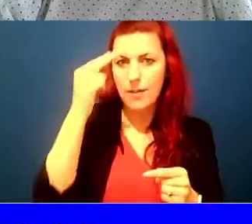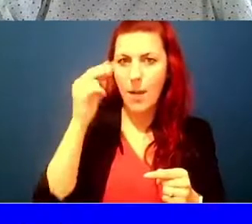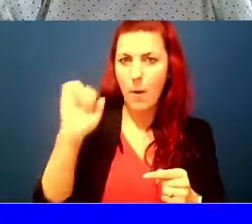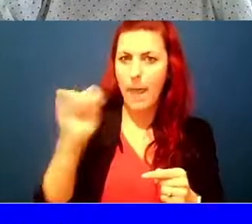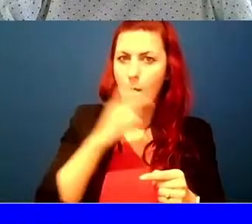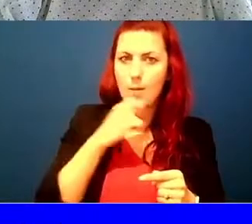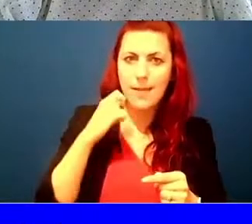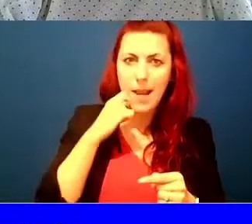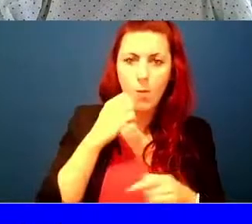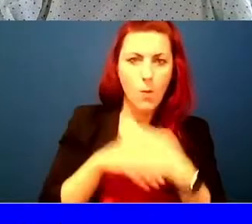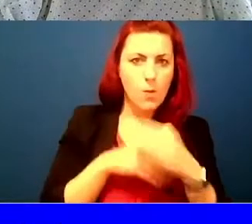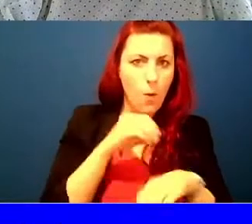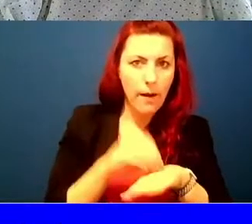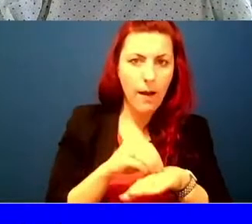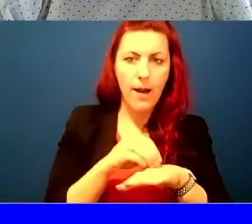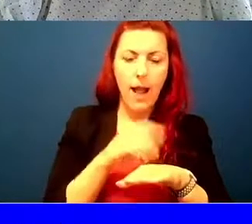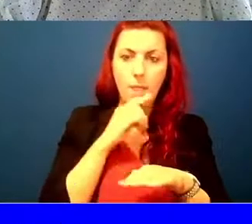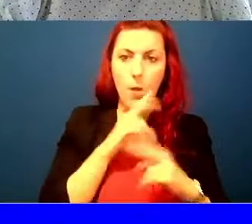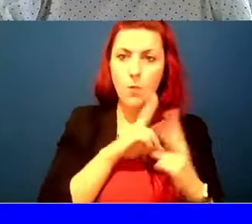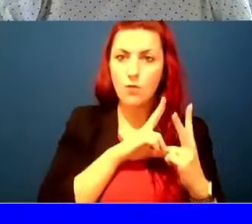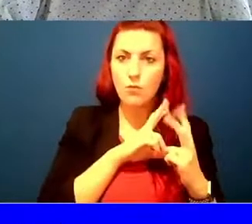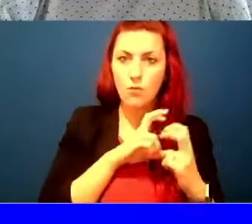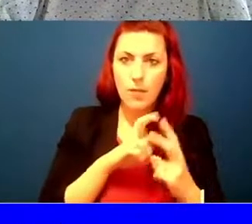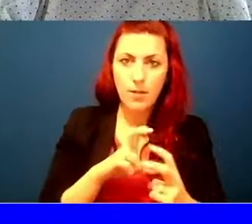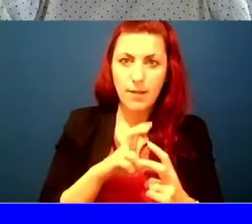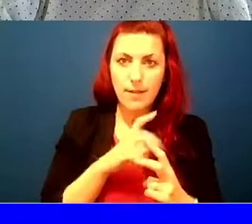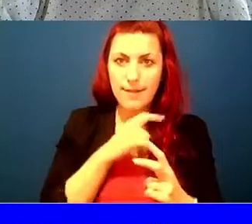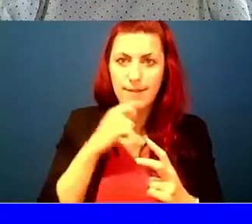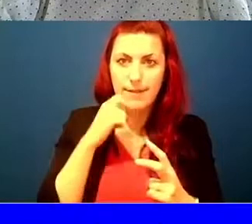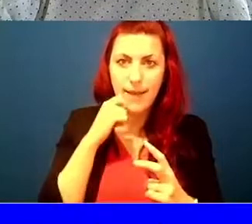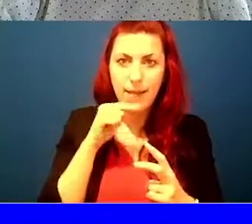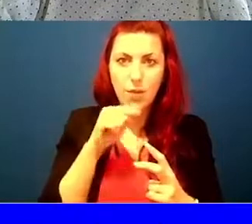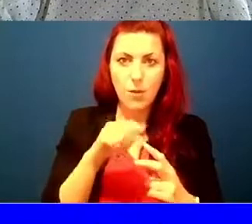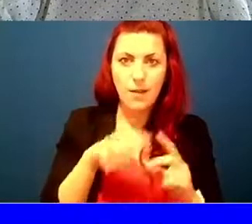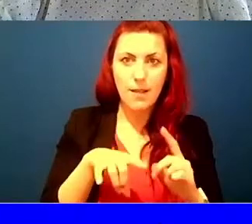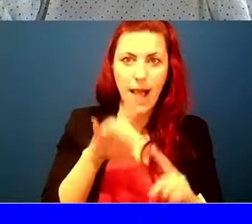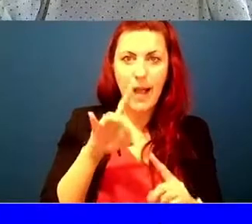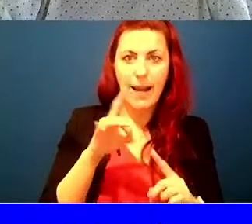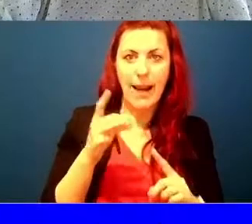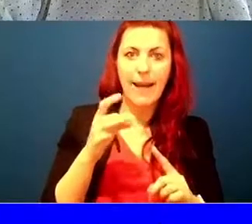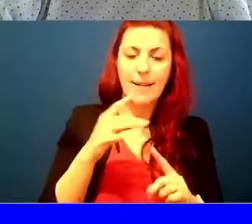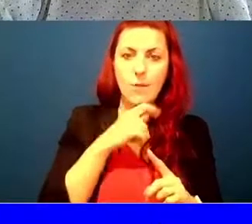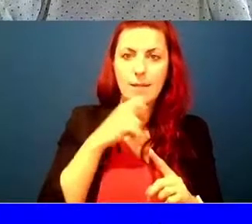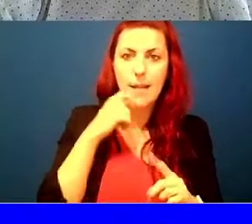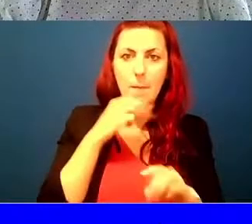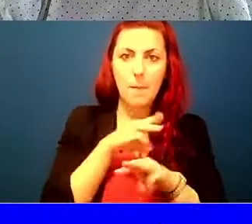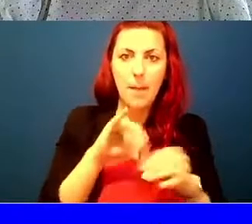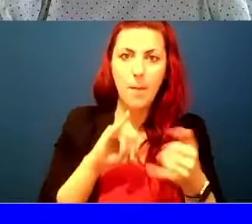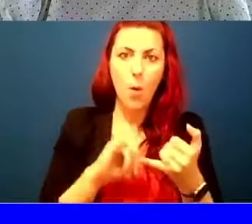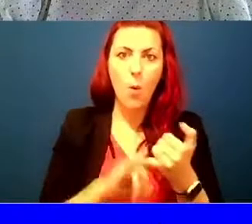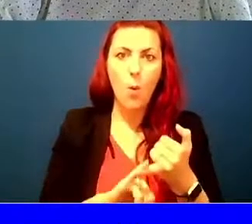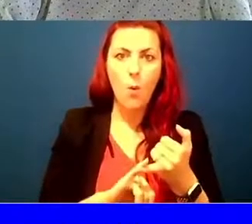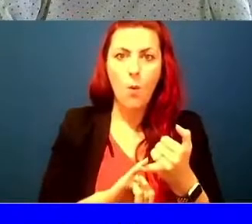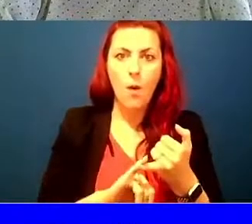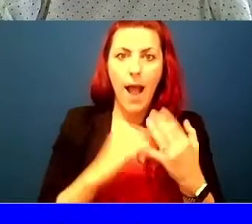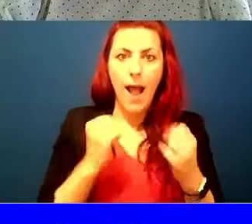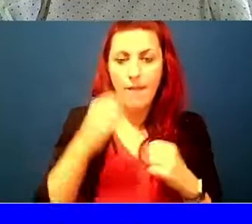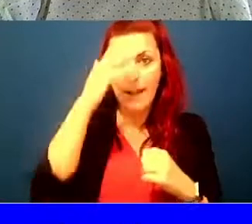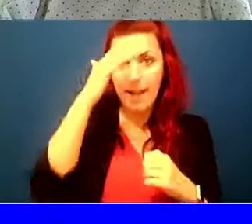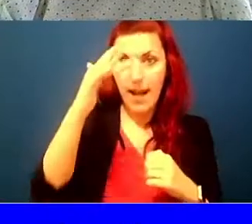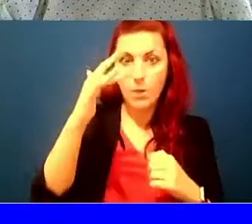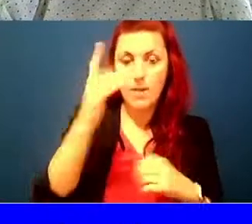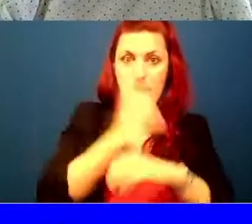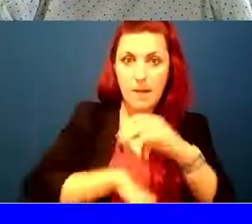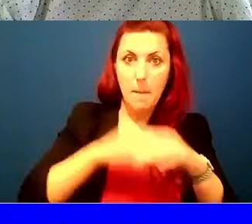And there has been research elsewhere that has shown the higher likelihood of people with intellectual disability to have their children taken into state